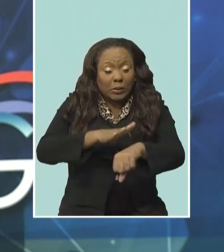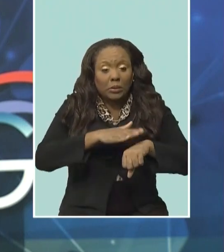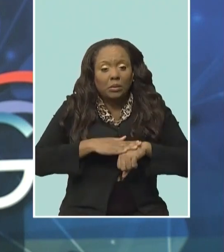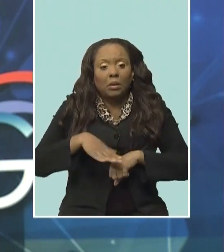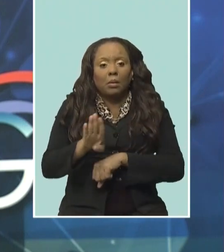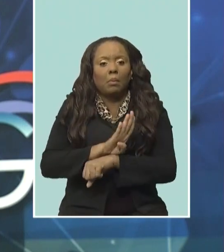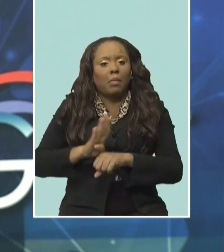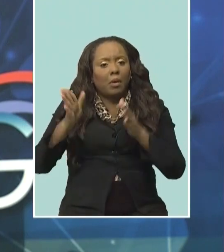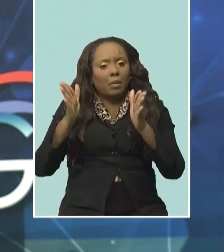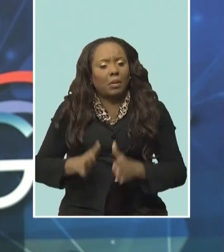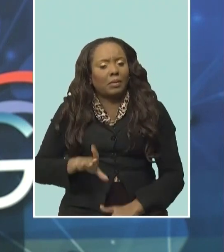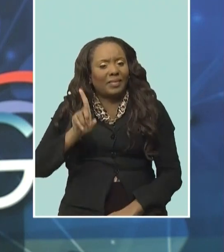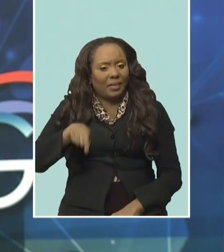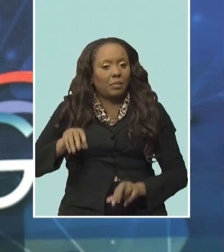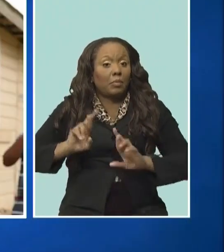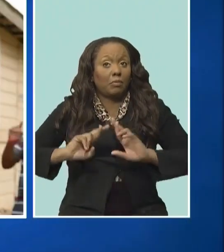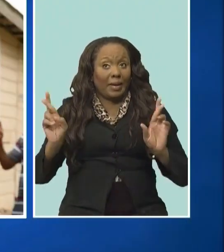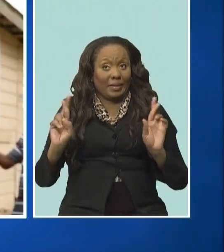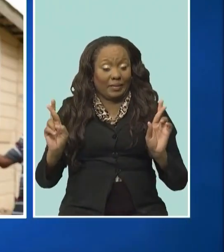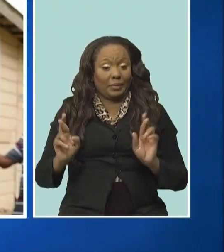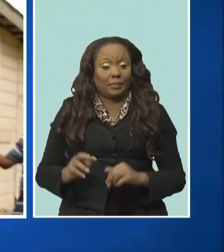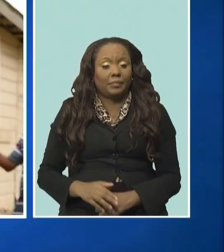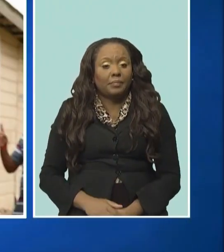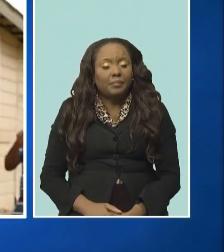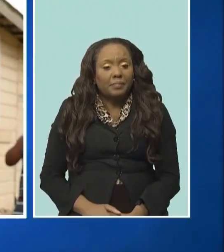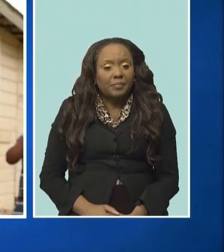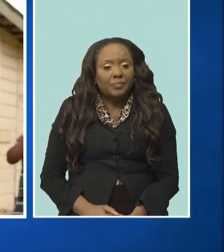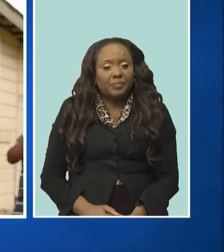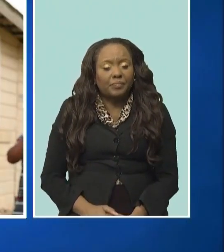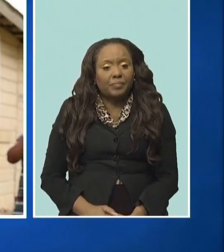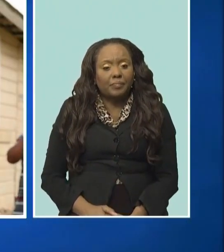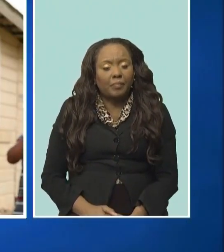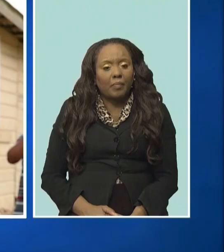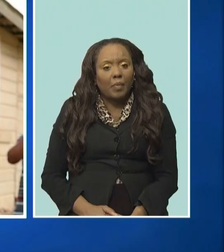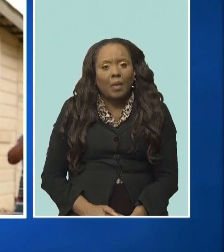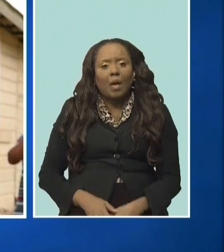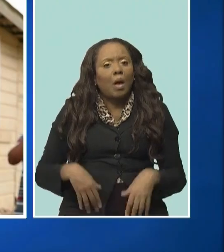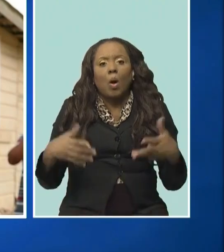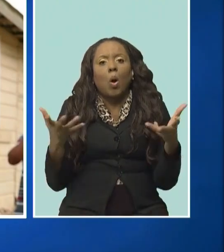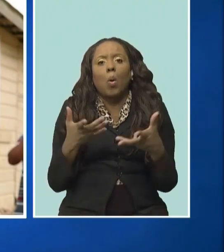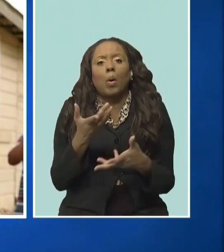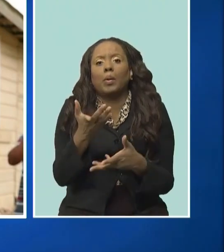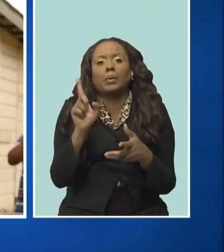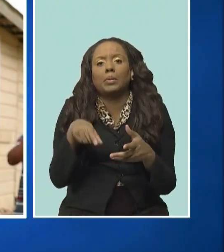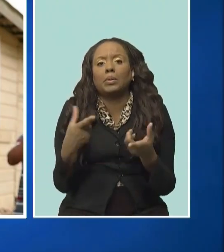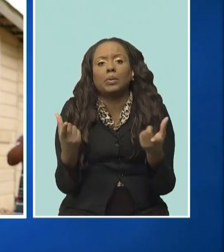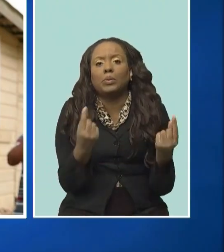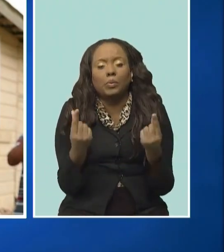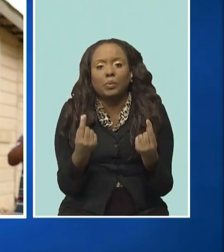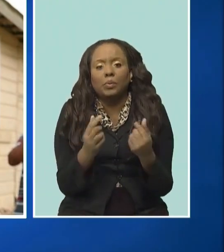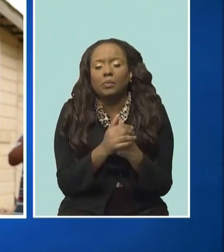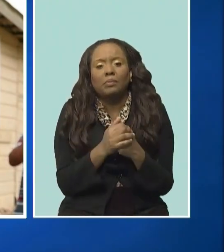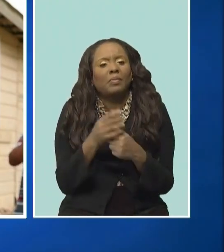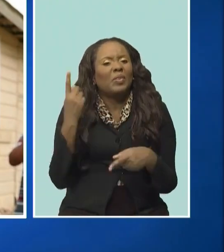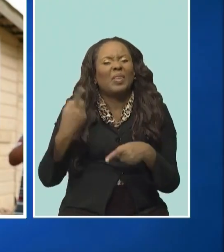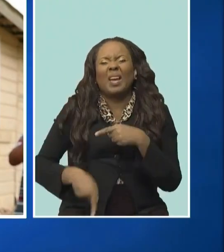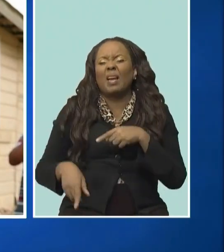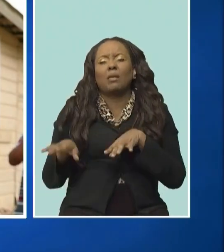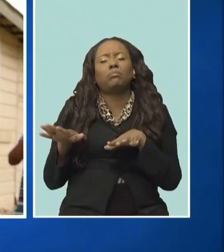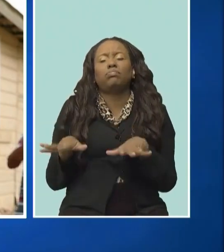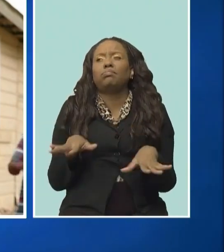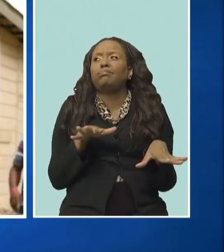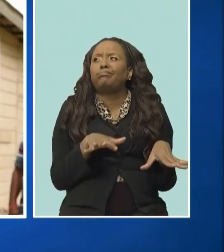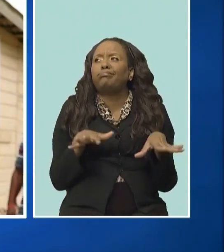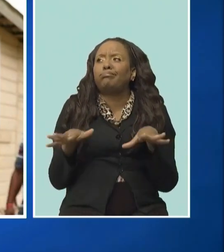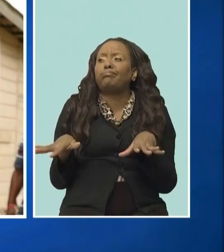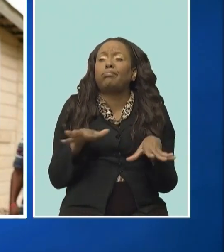prepared. The takeaway for households and certainly individuals is that we cannot be complacent. We